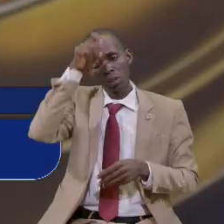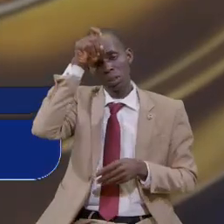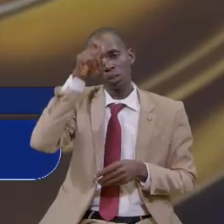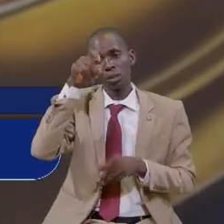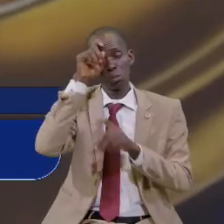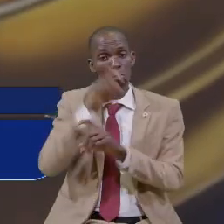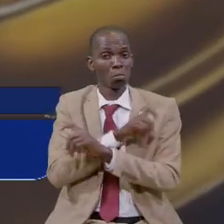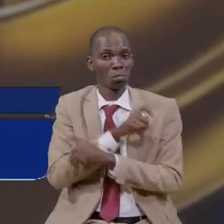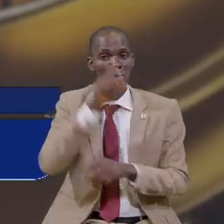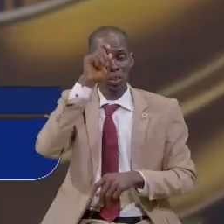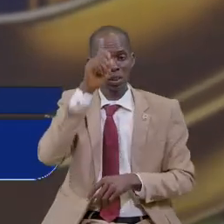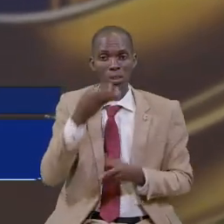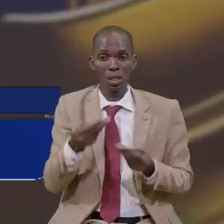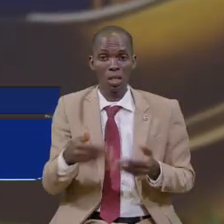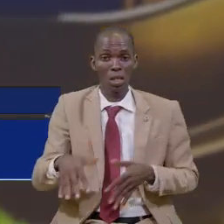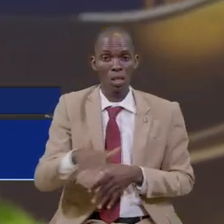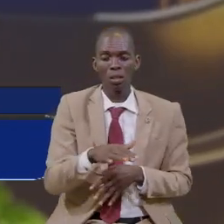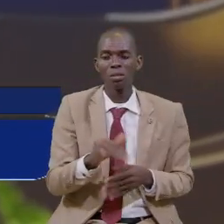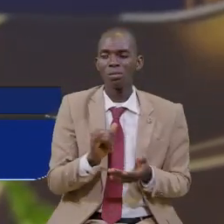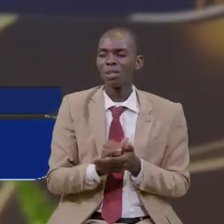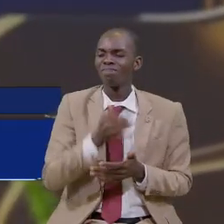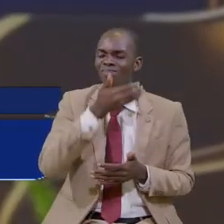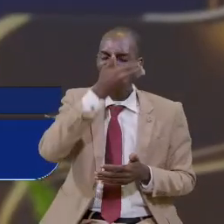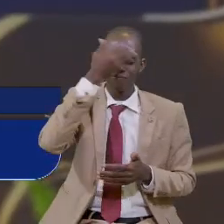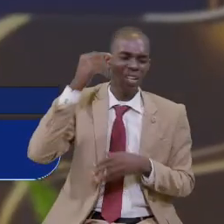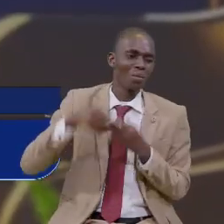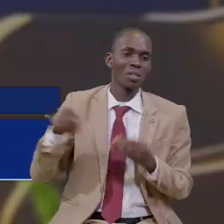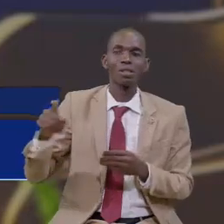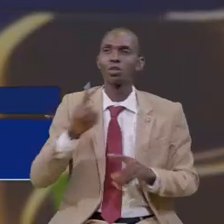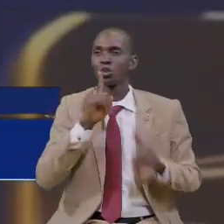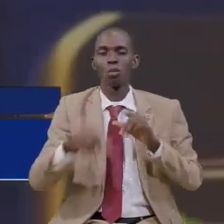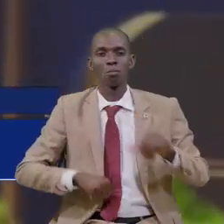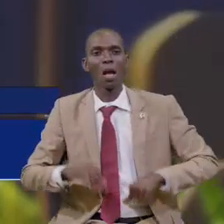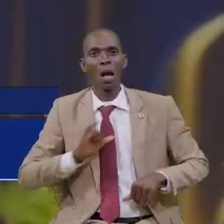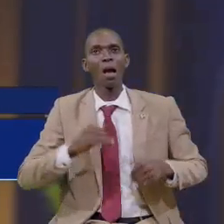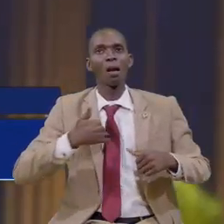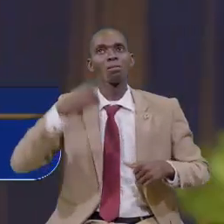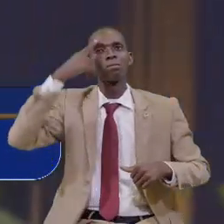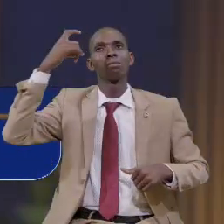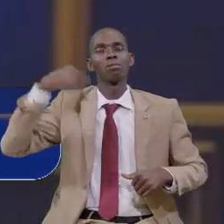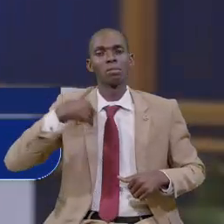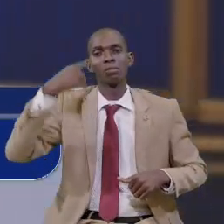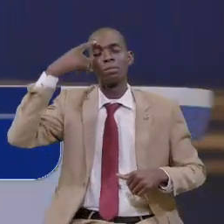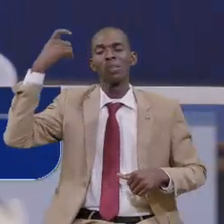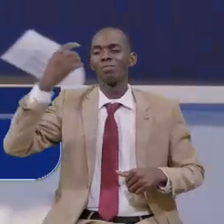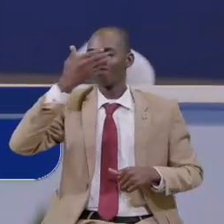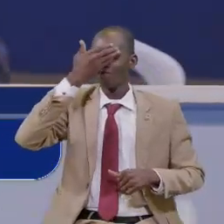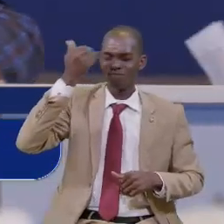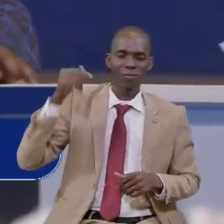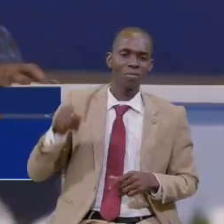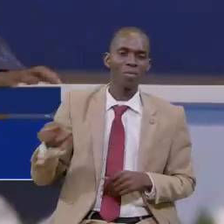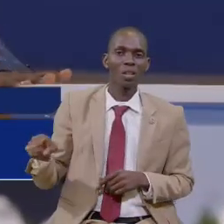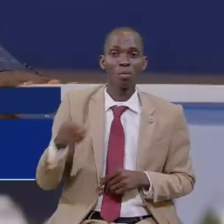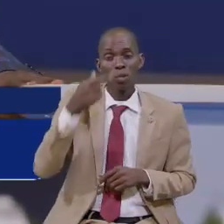dream. I have a dream. Forget about him. The first plan was to kill the